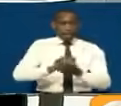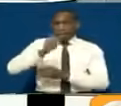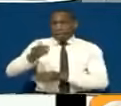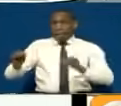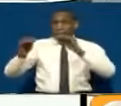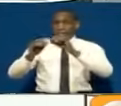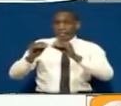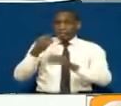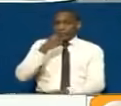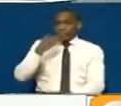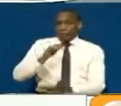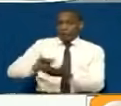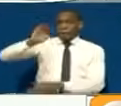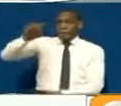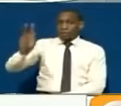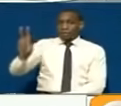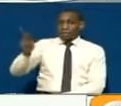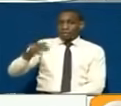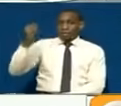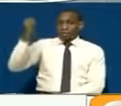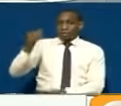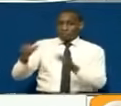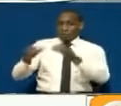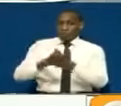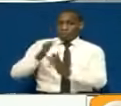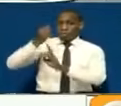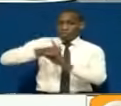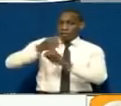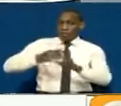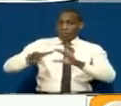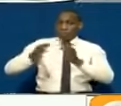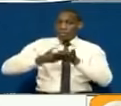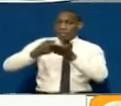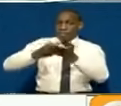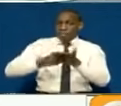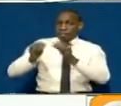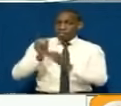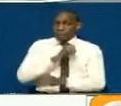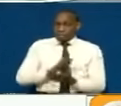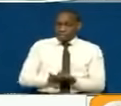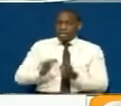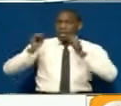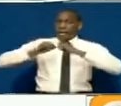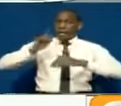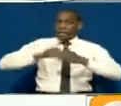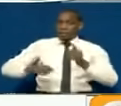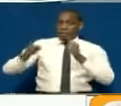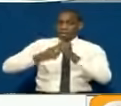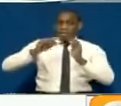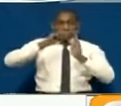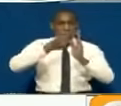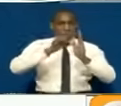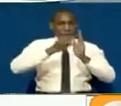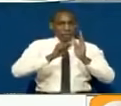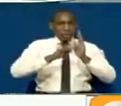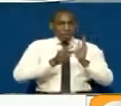a meeting of the Mount Kenya Political Forum, Pushing for Unity Talks, met. And they've agreed on a six-point